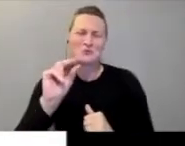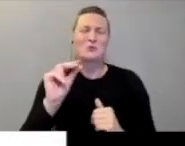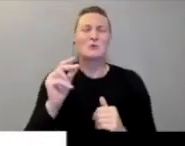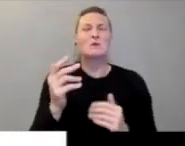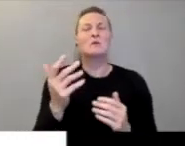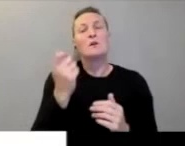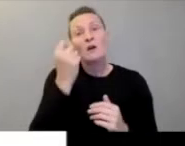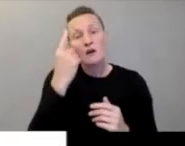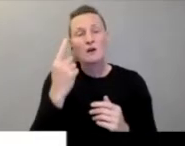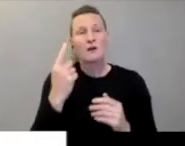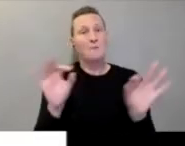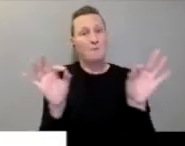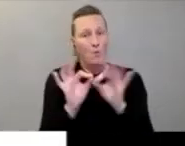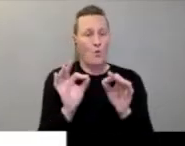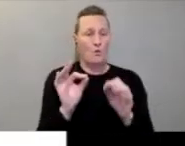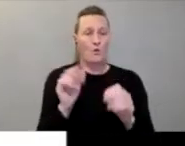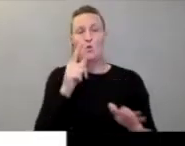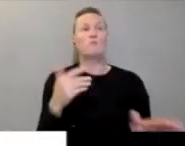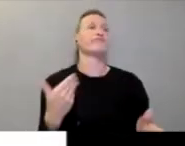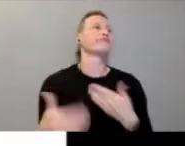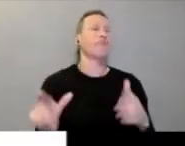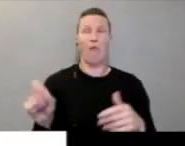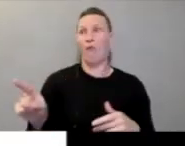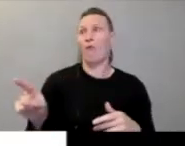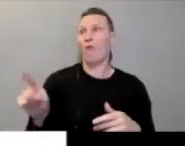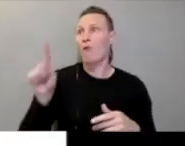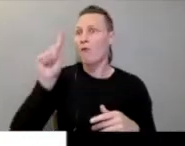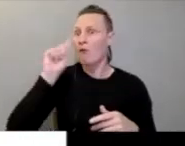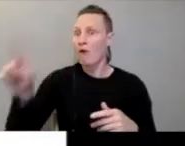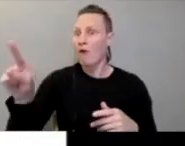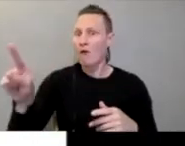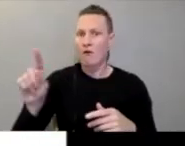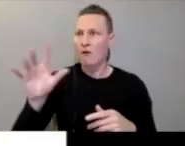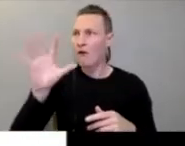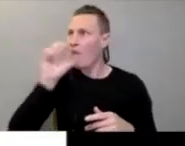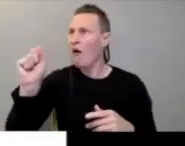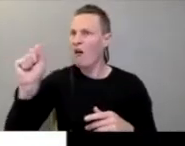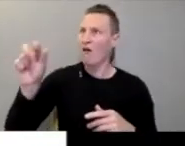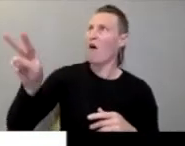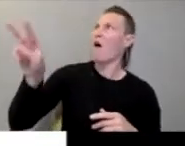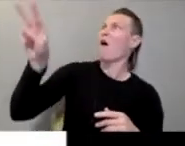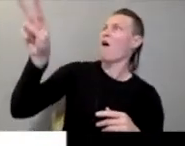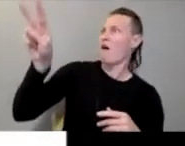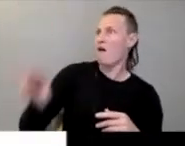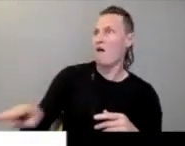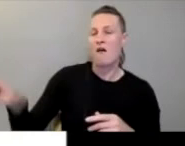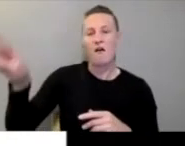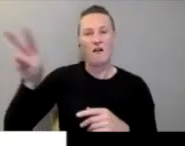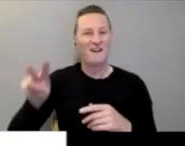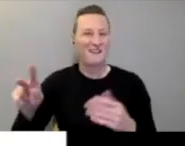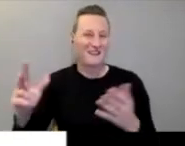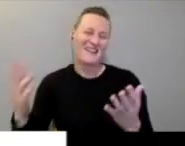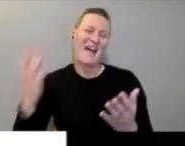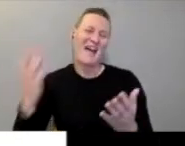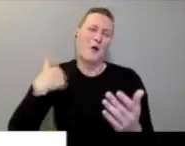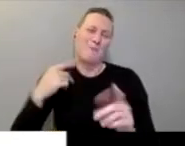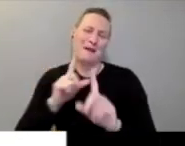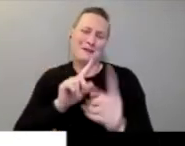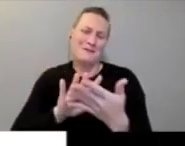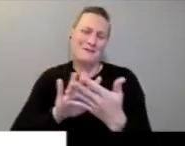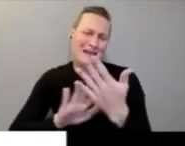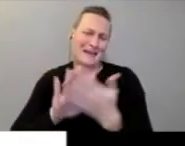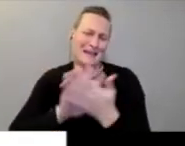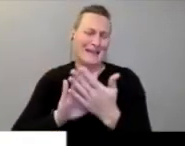is noticeable within the public realm. And we're trying to, I know that is a vague answer, we're trying to keep it, as I said, as open as possible to